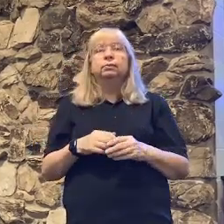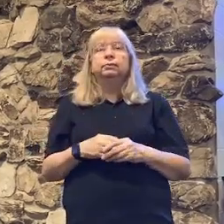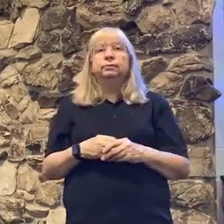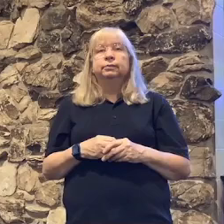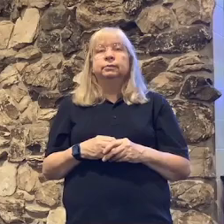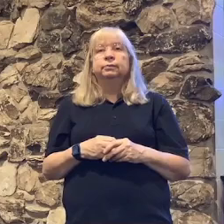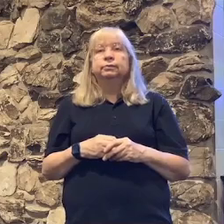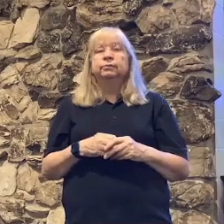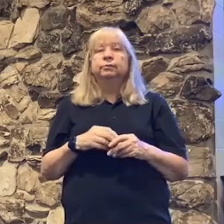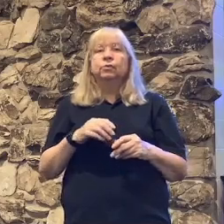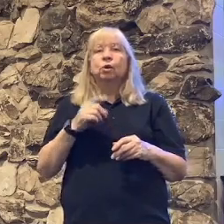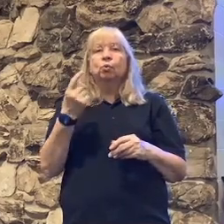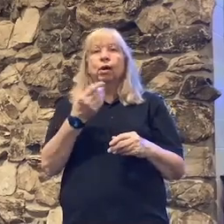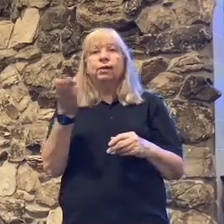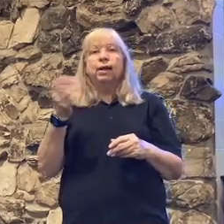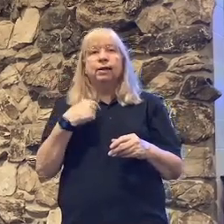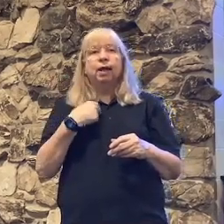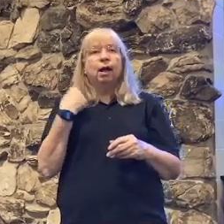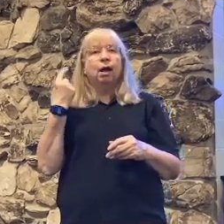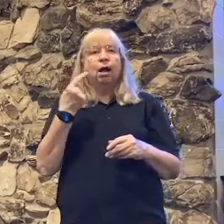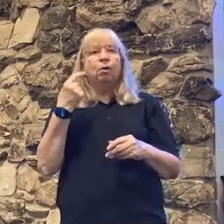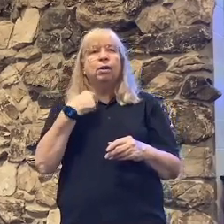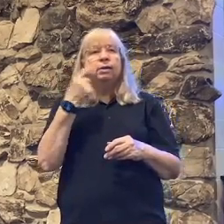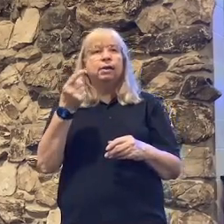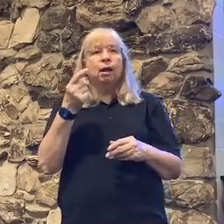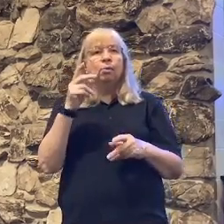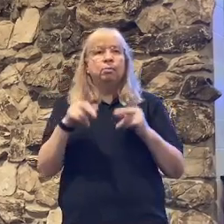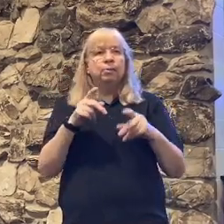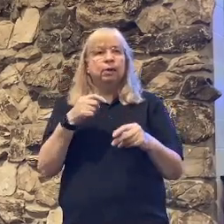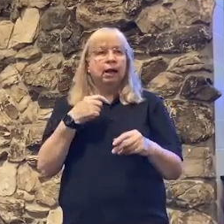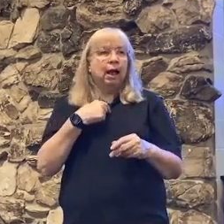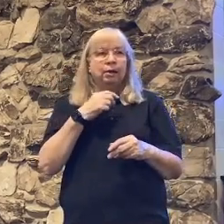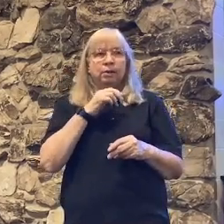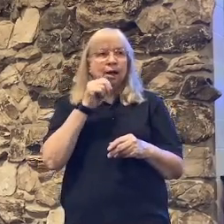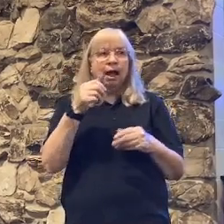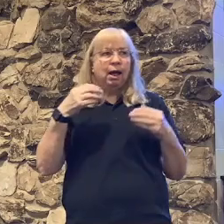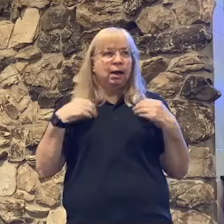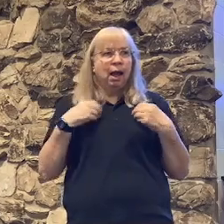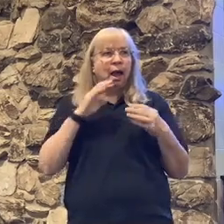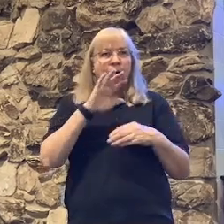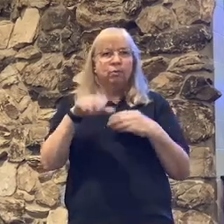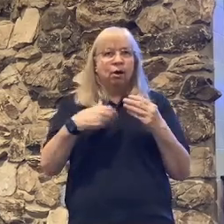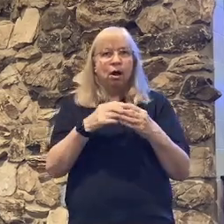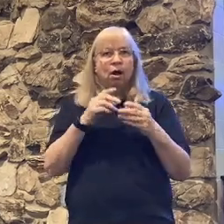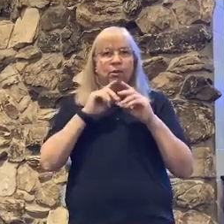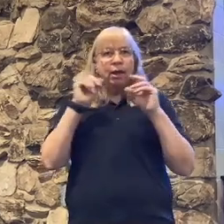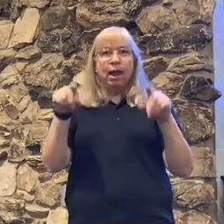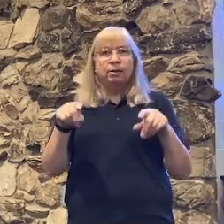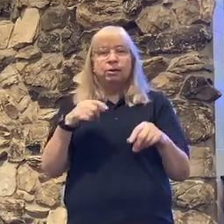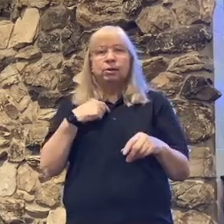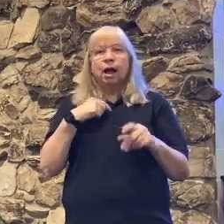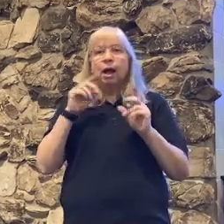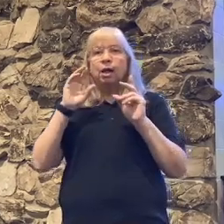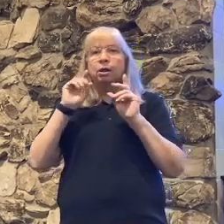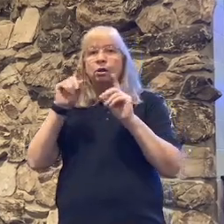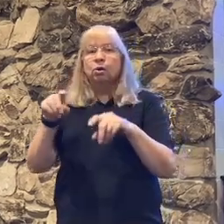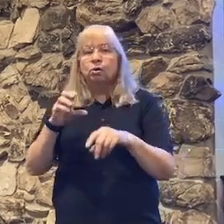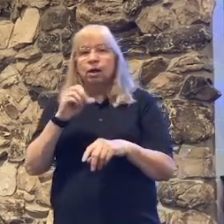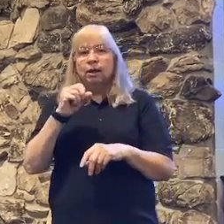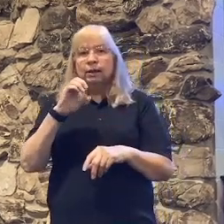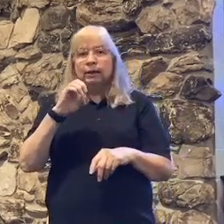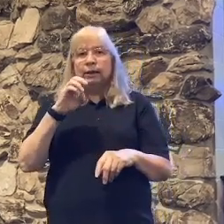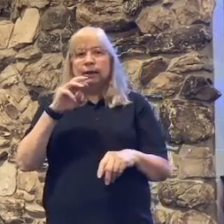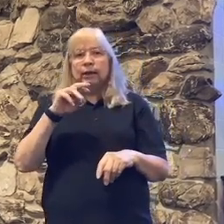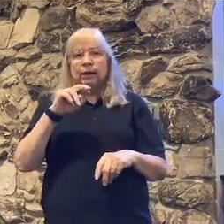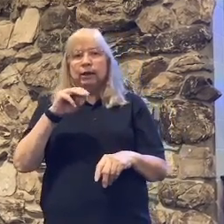And one of the things I always tell people is, I don't have all the answers. I went to seminary for 4 years, but I don't have all the